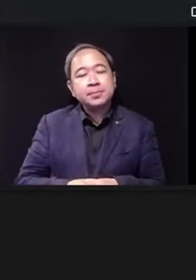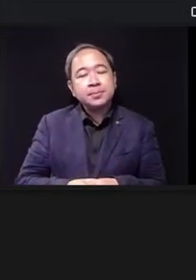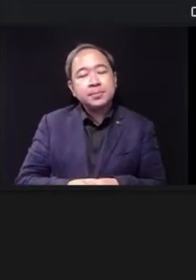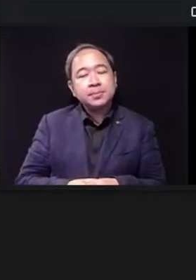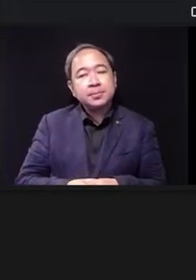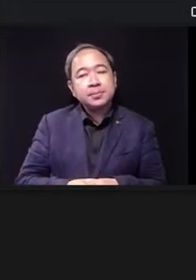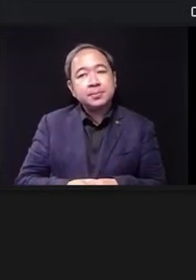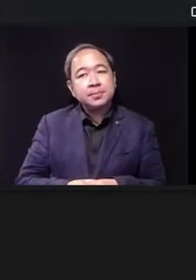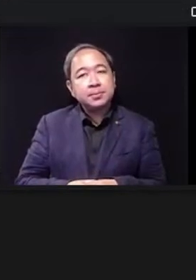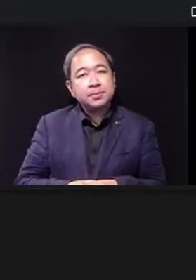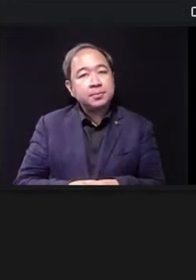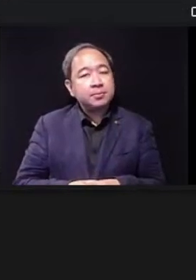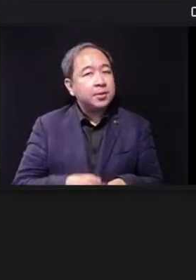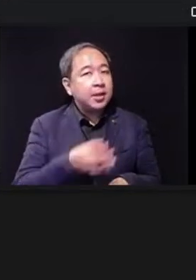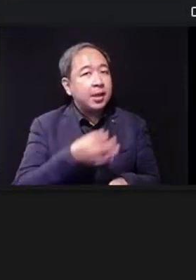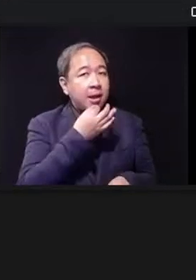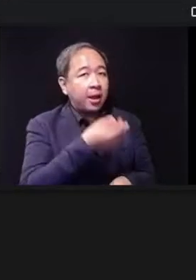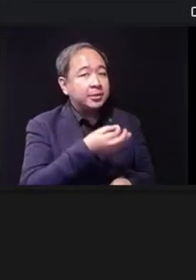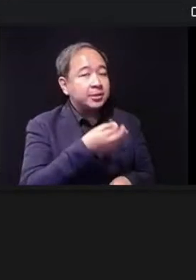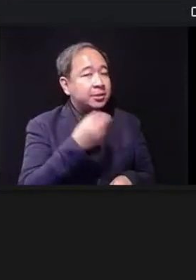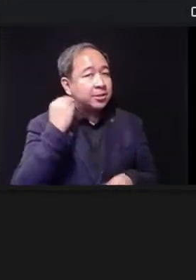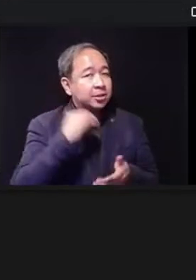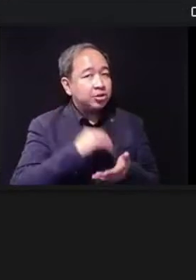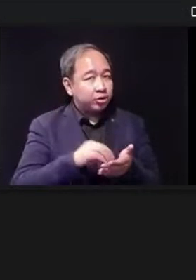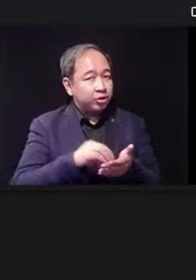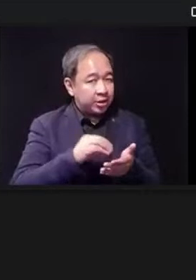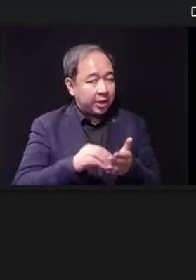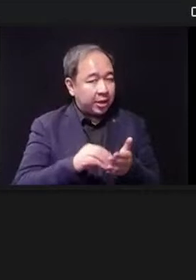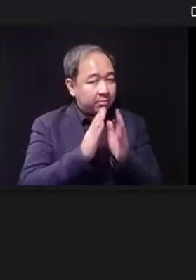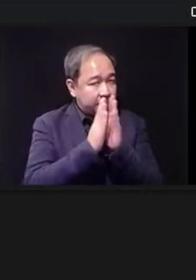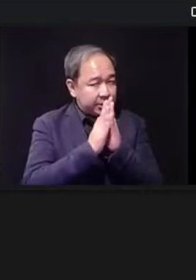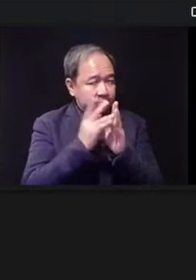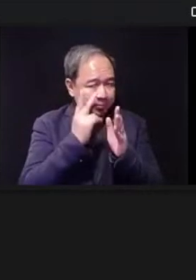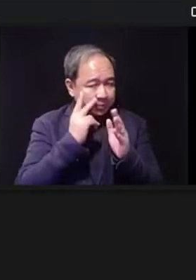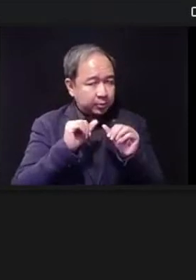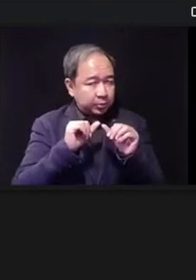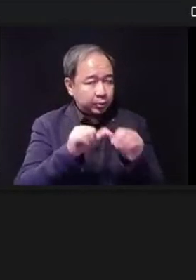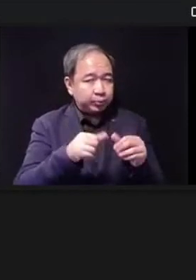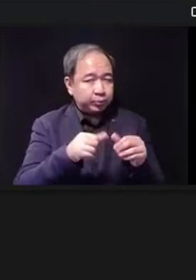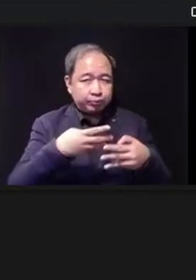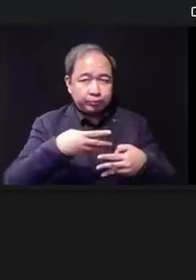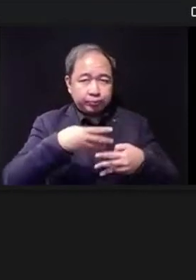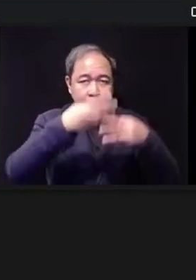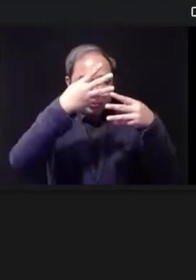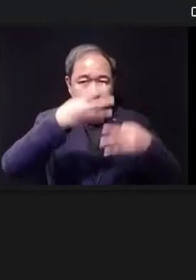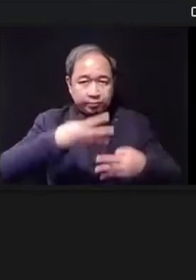May I request the secretary to continue scrolling down in case there are some other